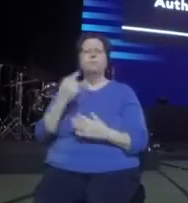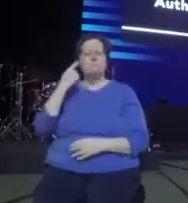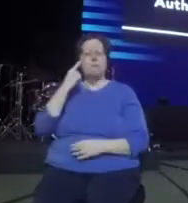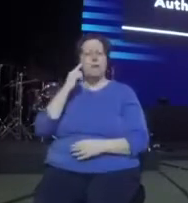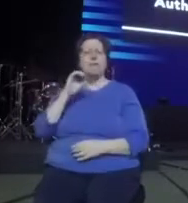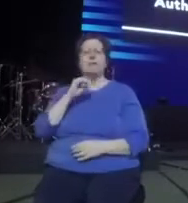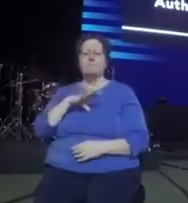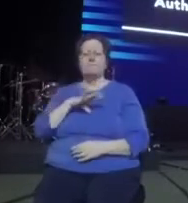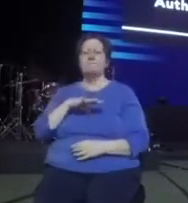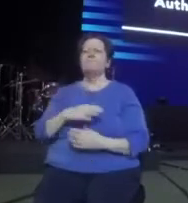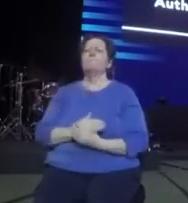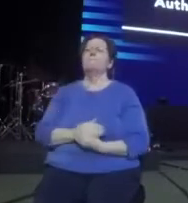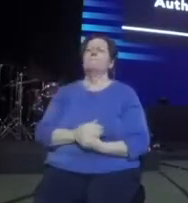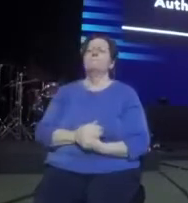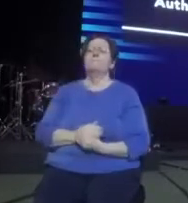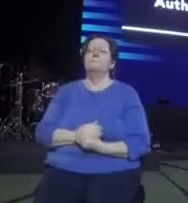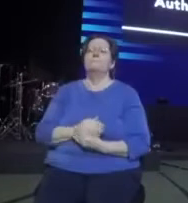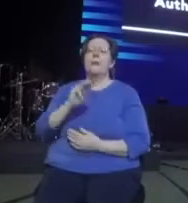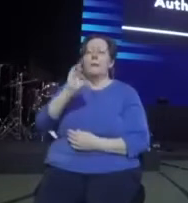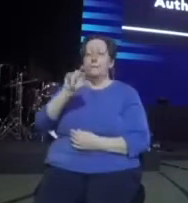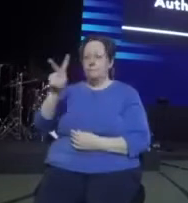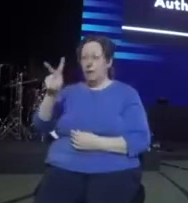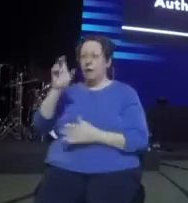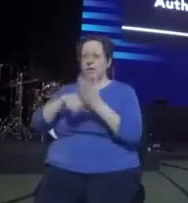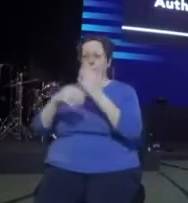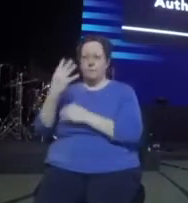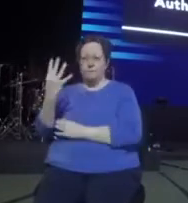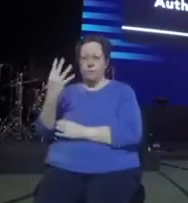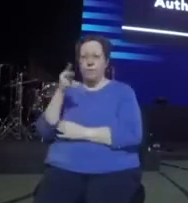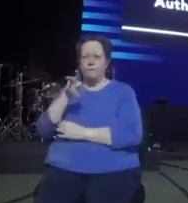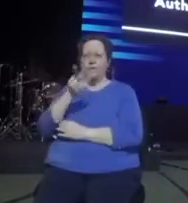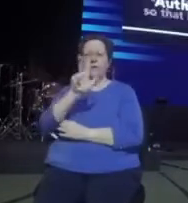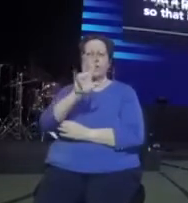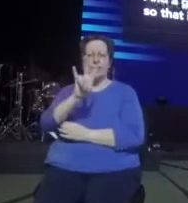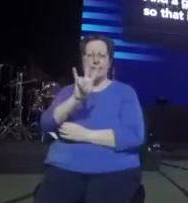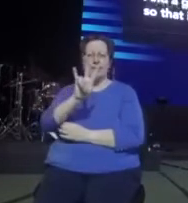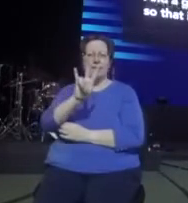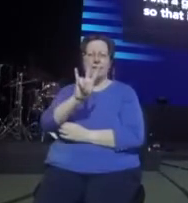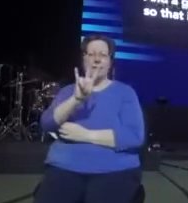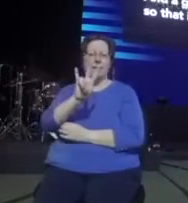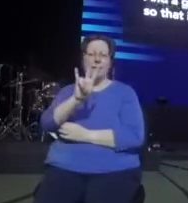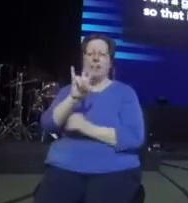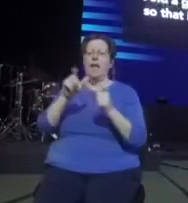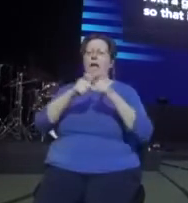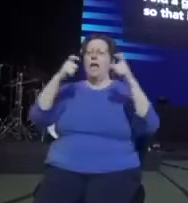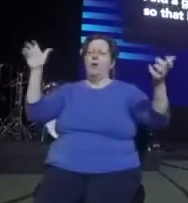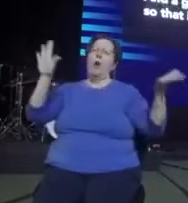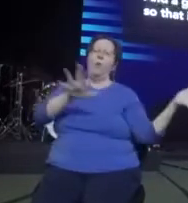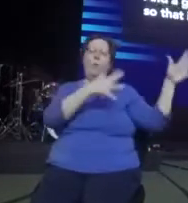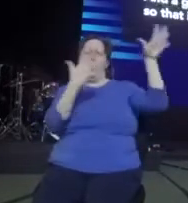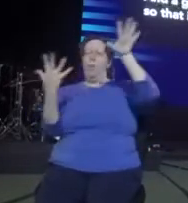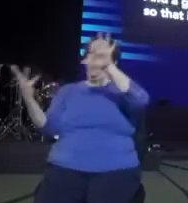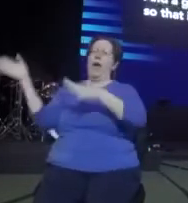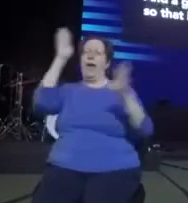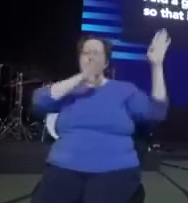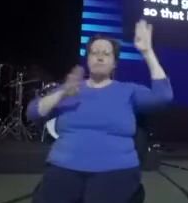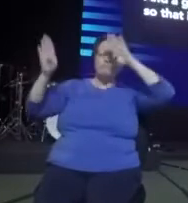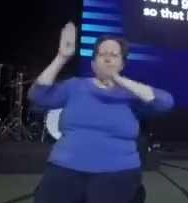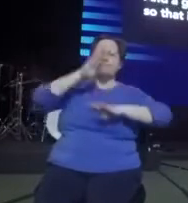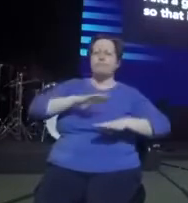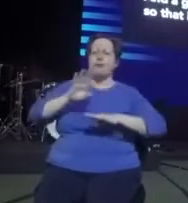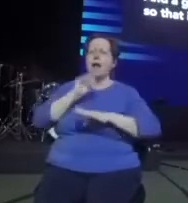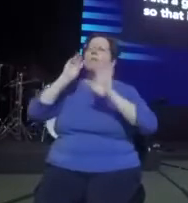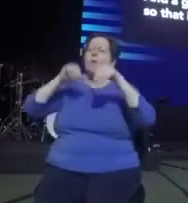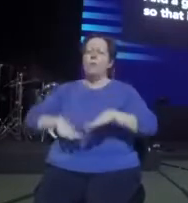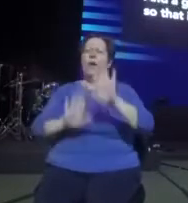is. In Mark, the 4th chapter, verse number 37, and a great windstorm arose, and the